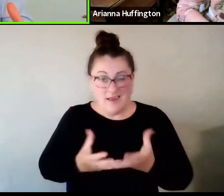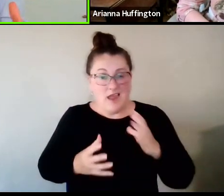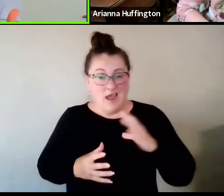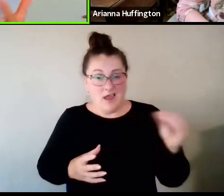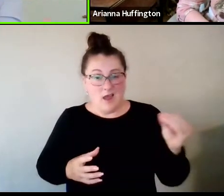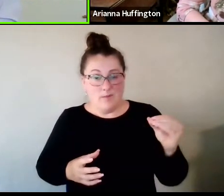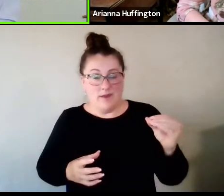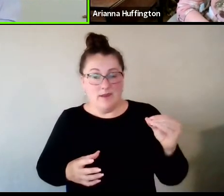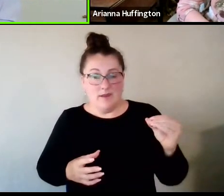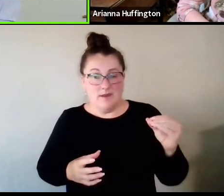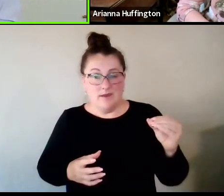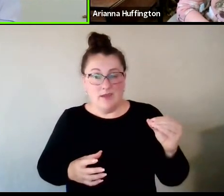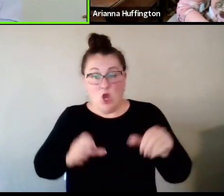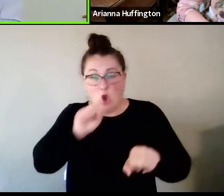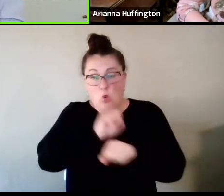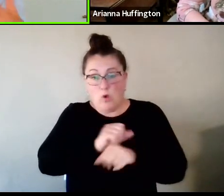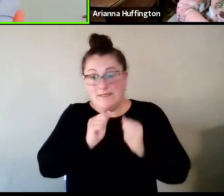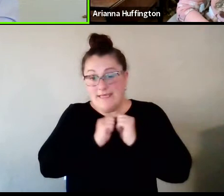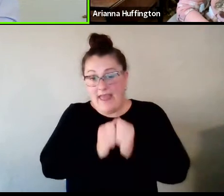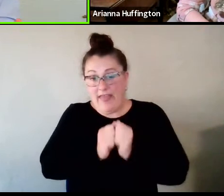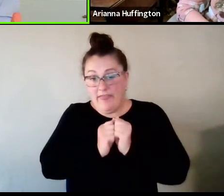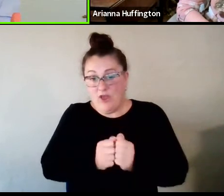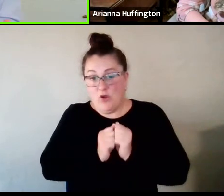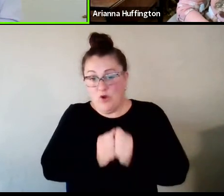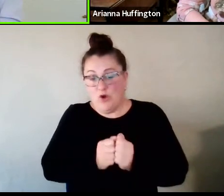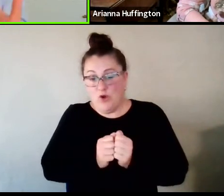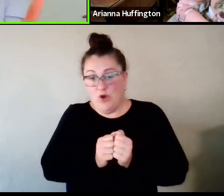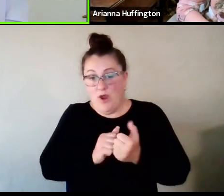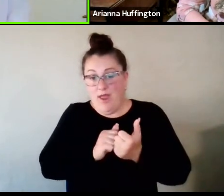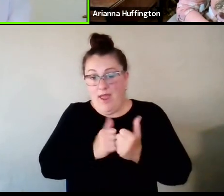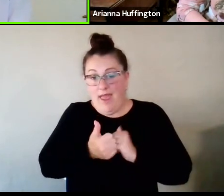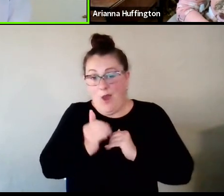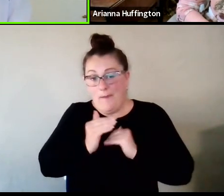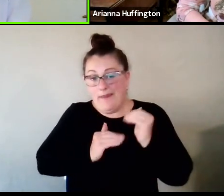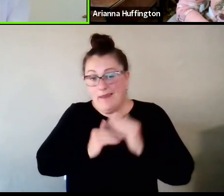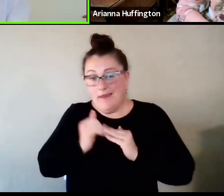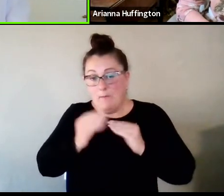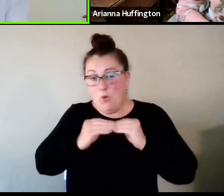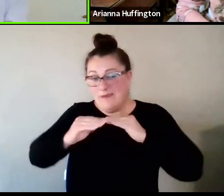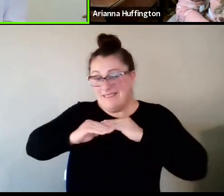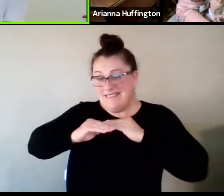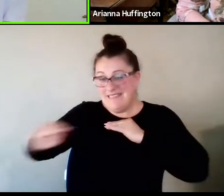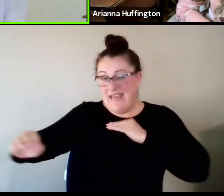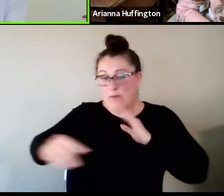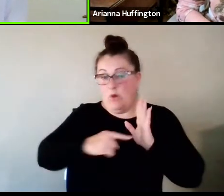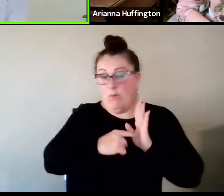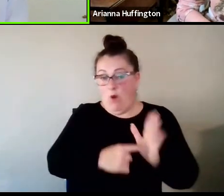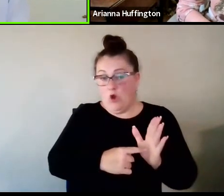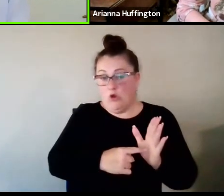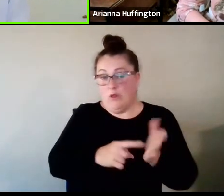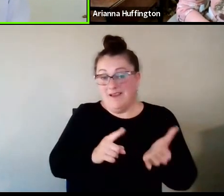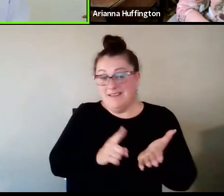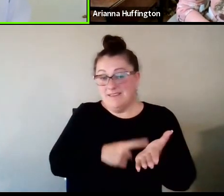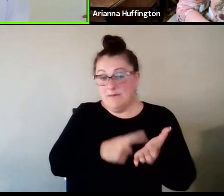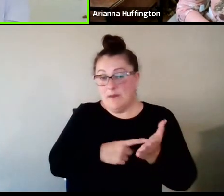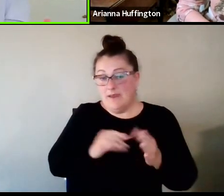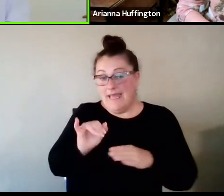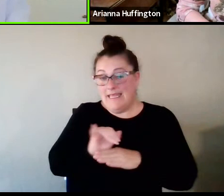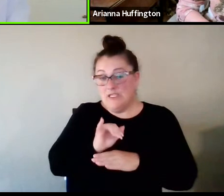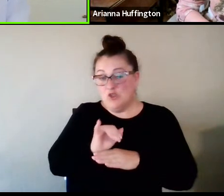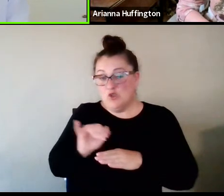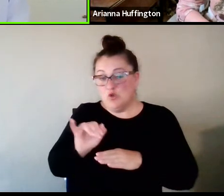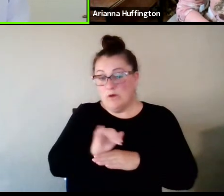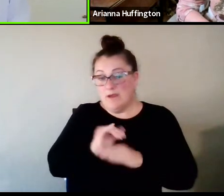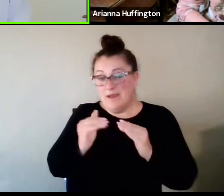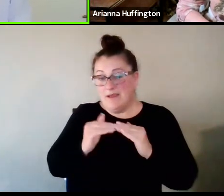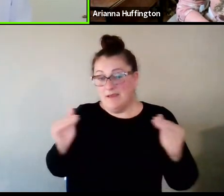sector, and have them work together on how can we build a more sustainable model? Because sometimes it's at the industry level, for